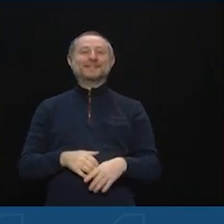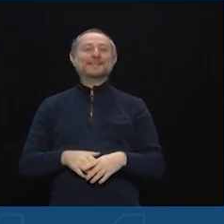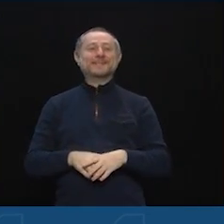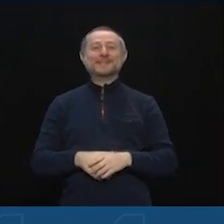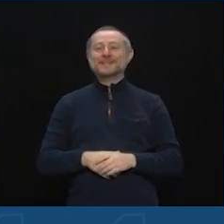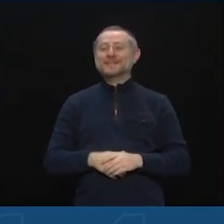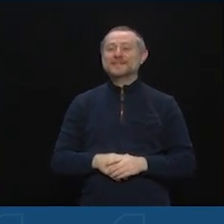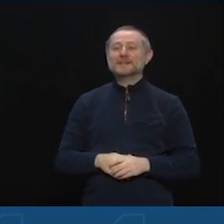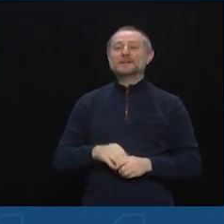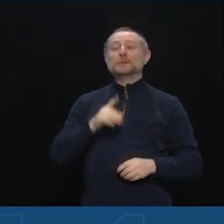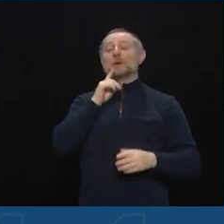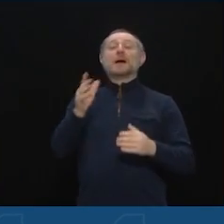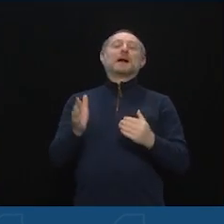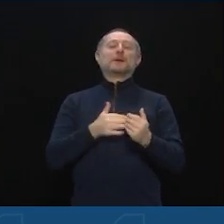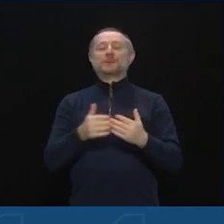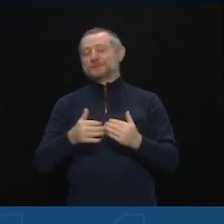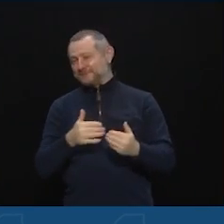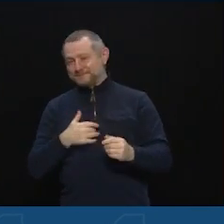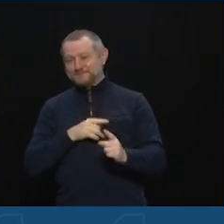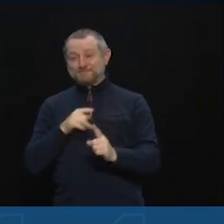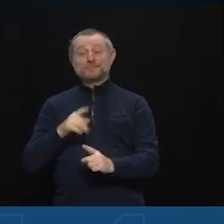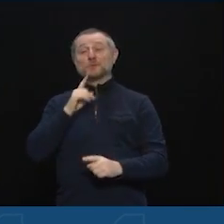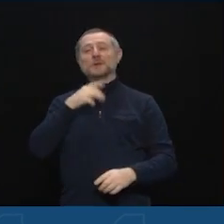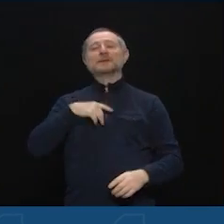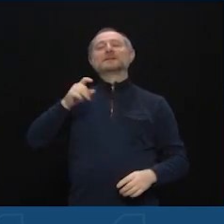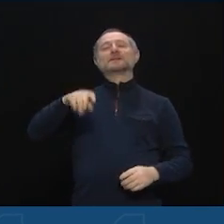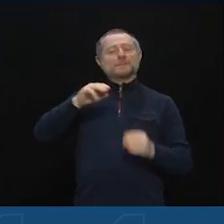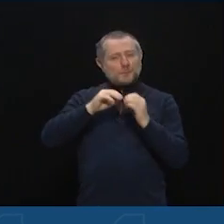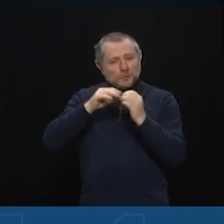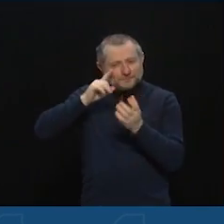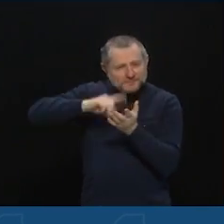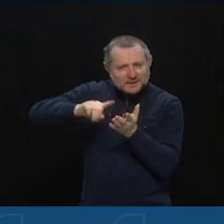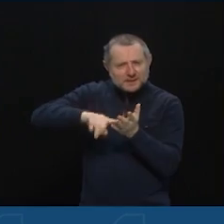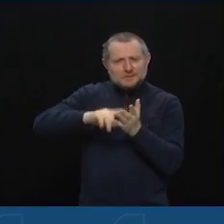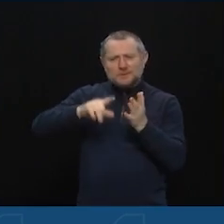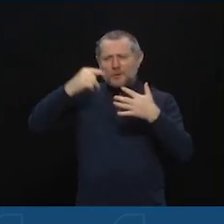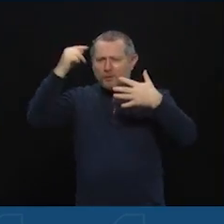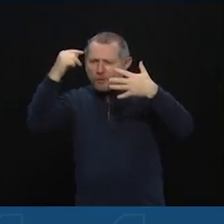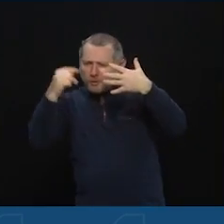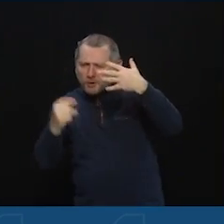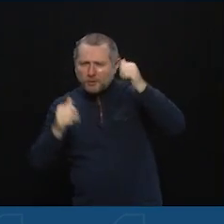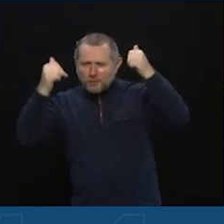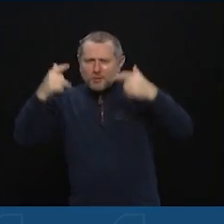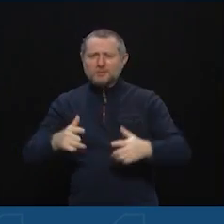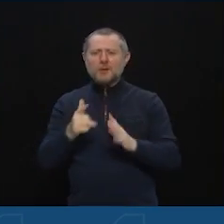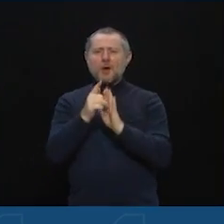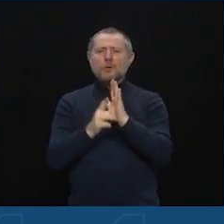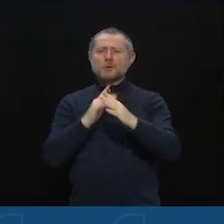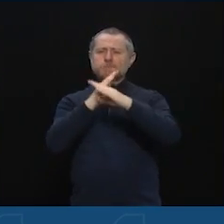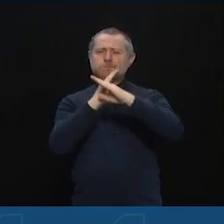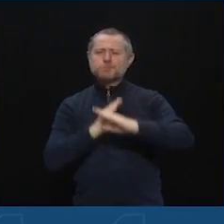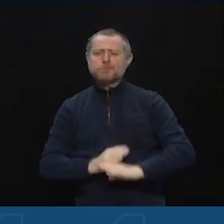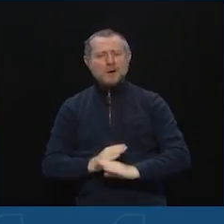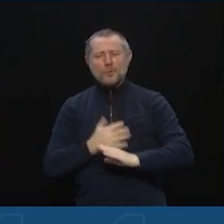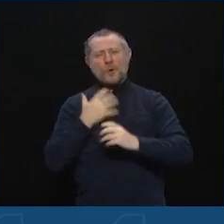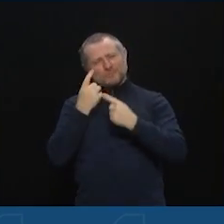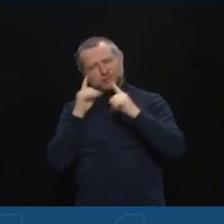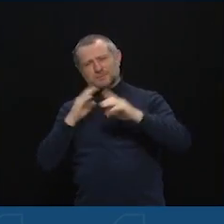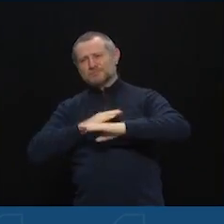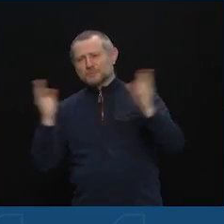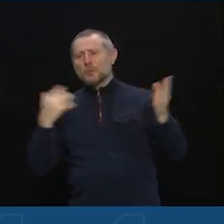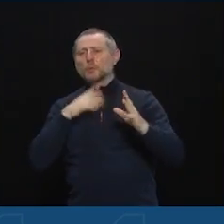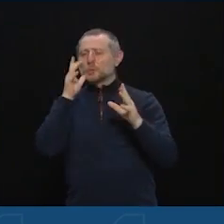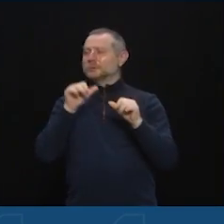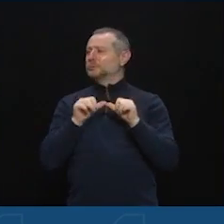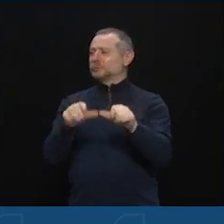But we really have to get through and just look at all the laws that are in place that are holding us back, and so we're gonna keep doing that. Find more areas of red tape,